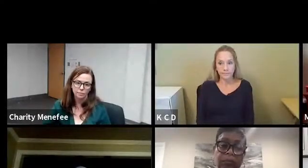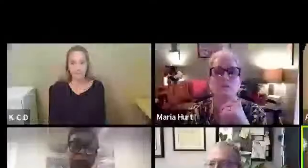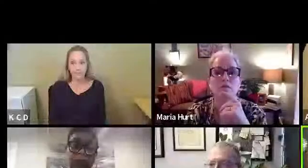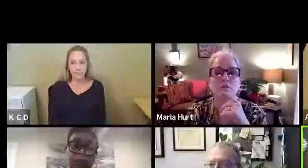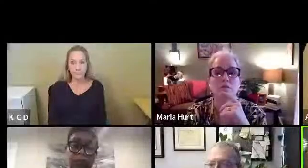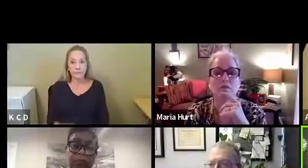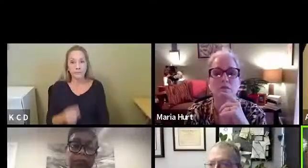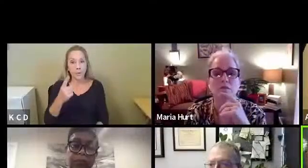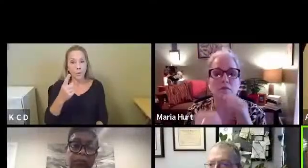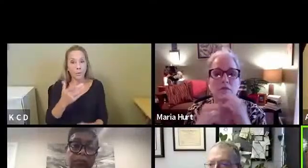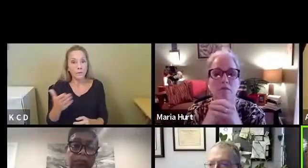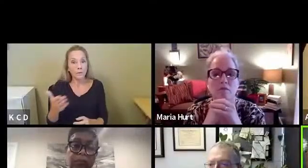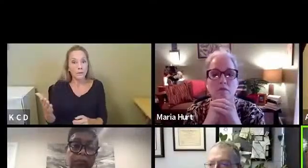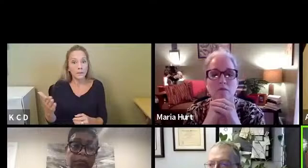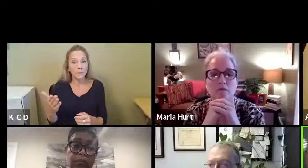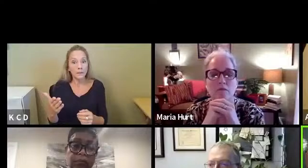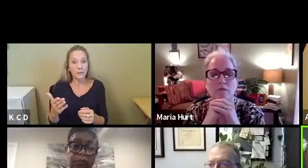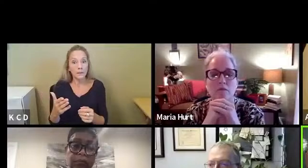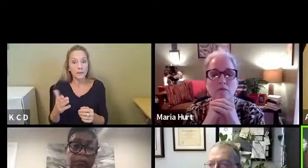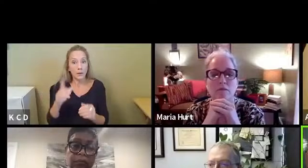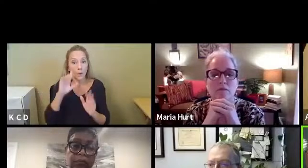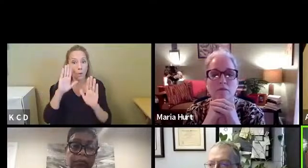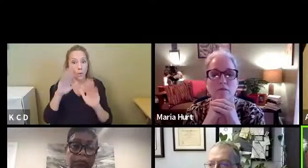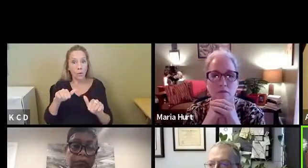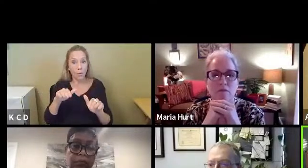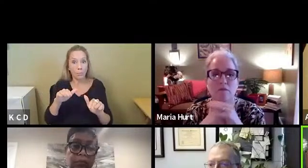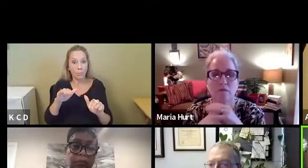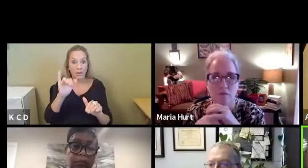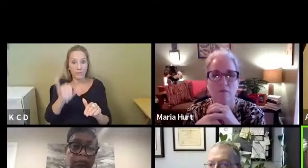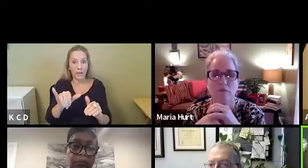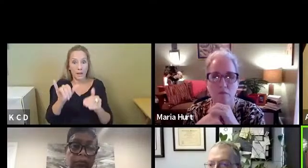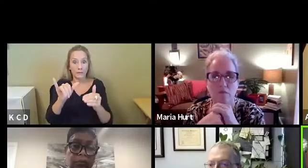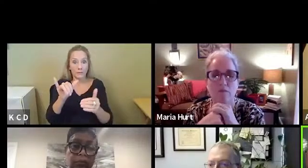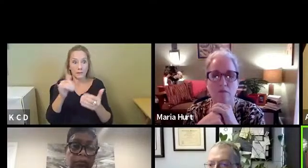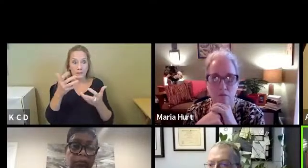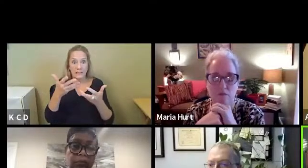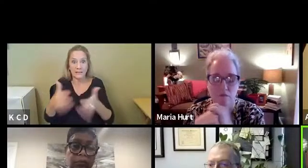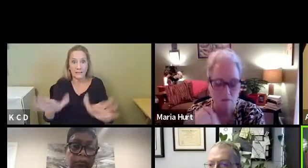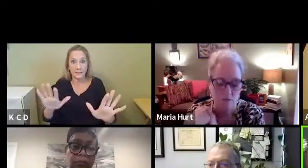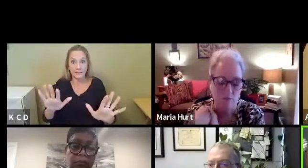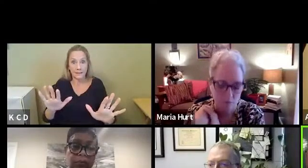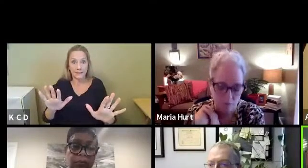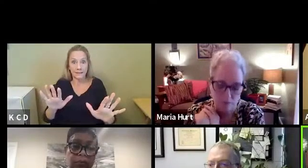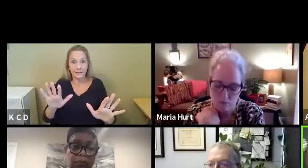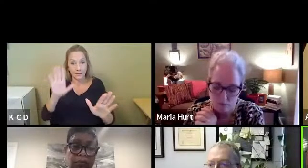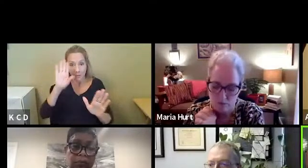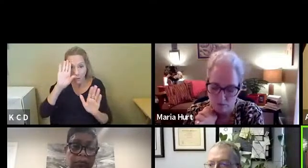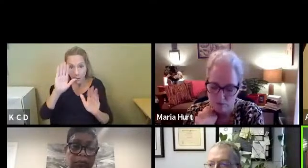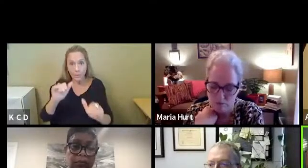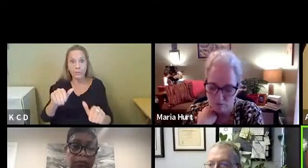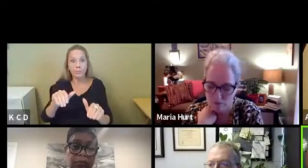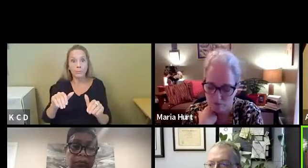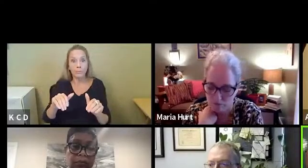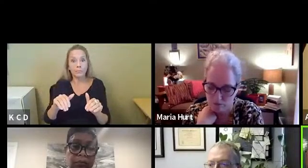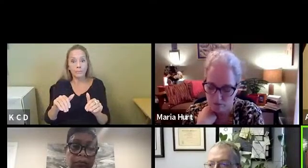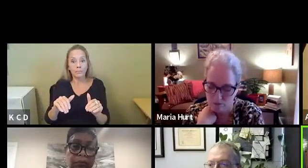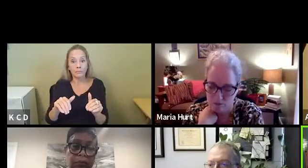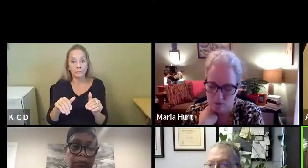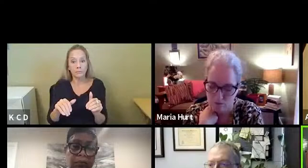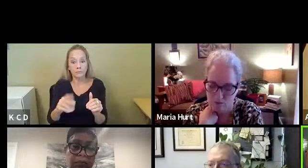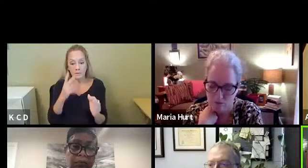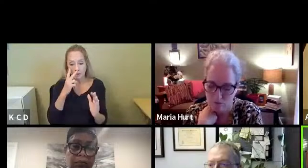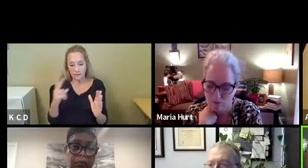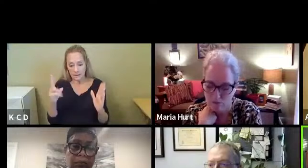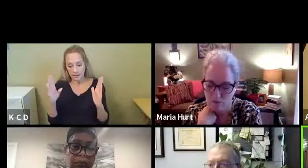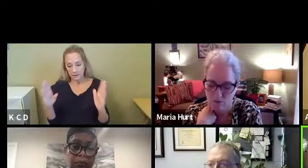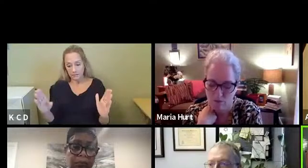The one thing I'll say is I'm hoping that'll be it. I really hope we can see what the cycling has